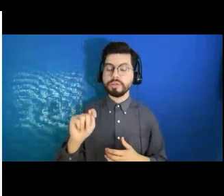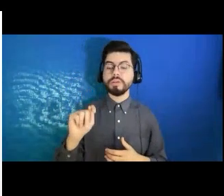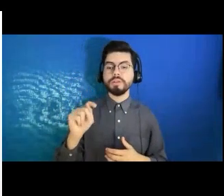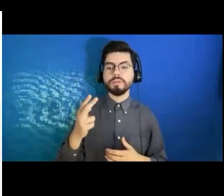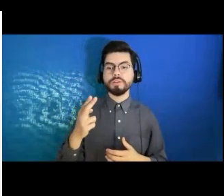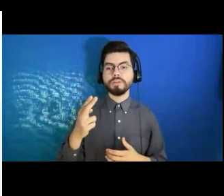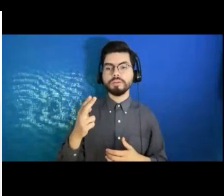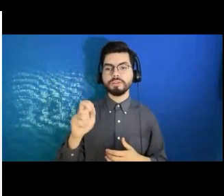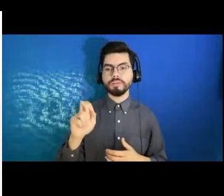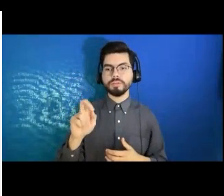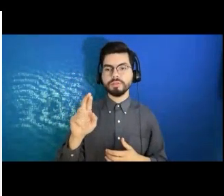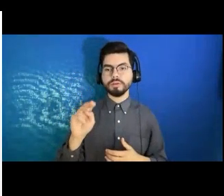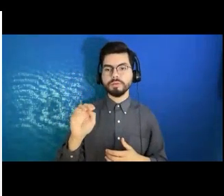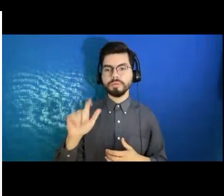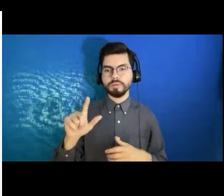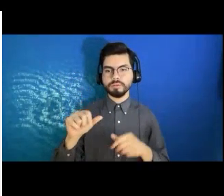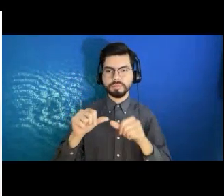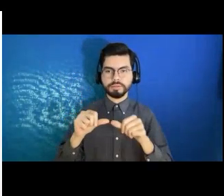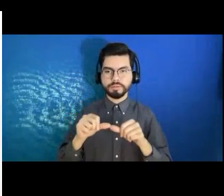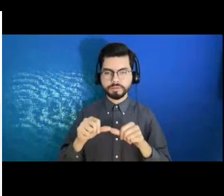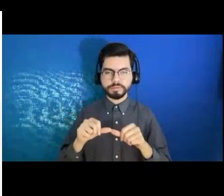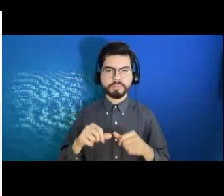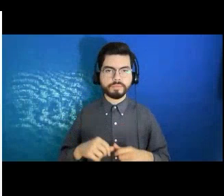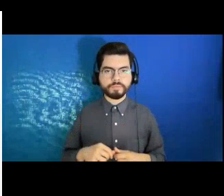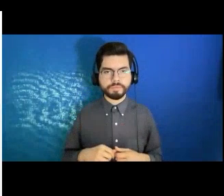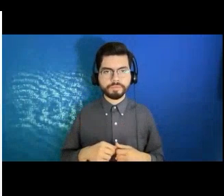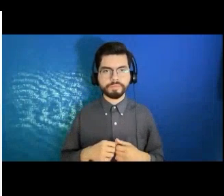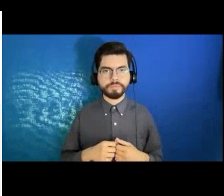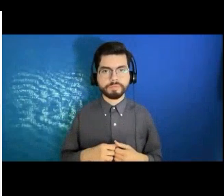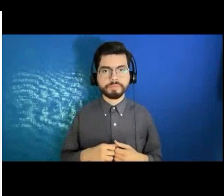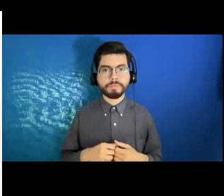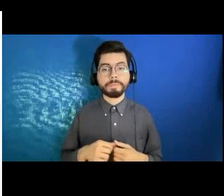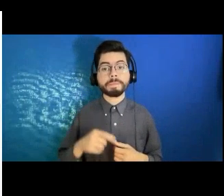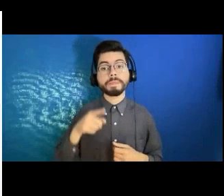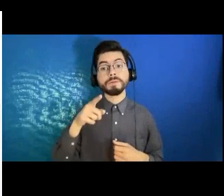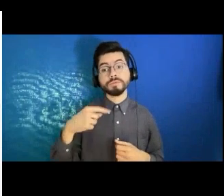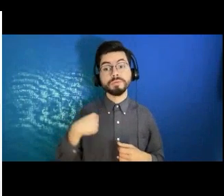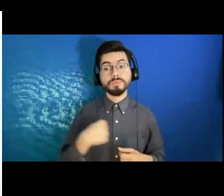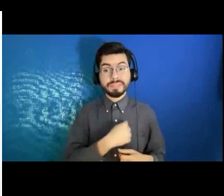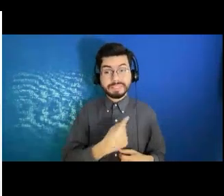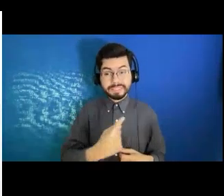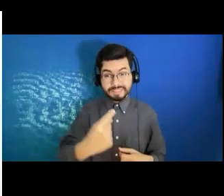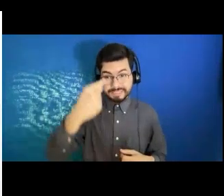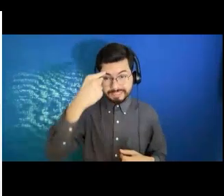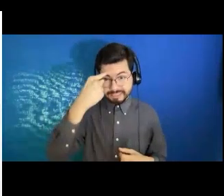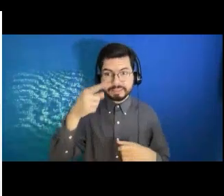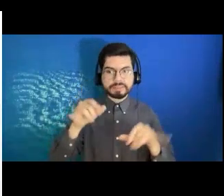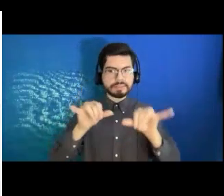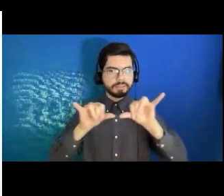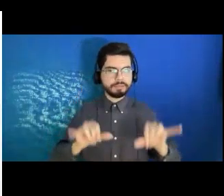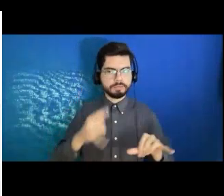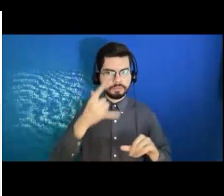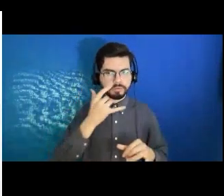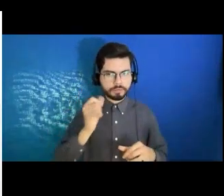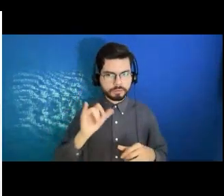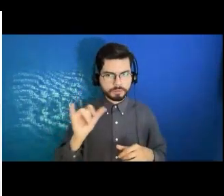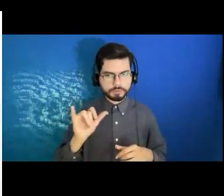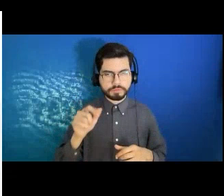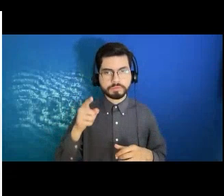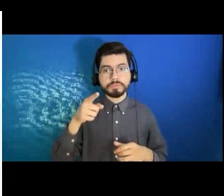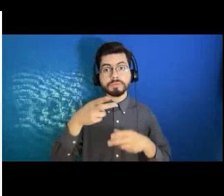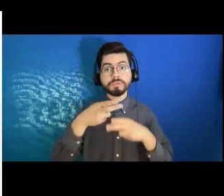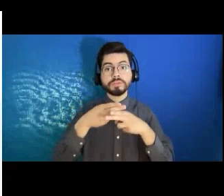Okay, this is what we think the magmatic system in Yellowstone looks like. So we have what we call the